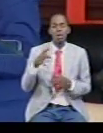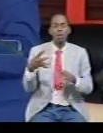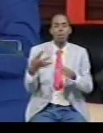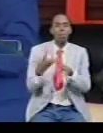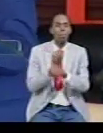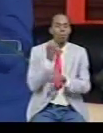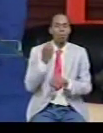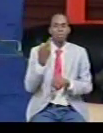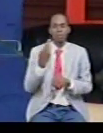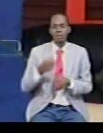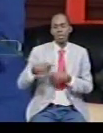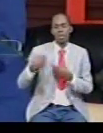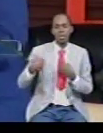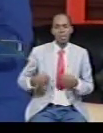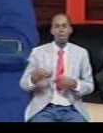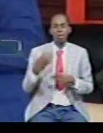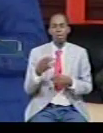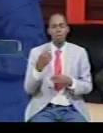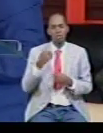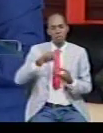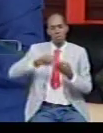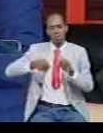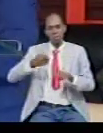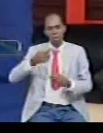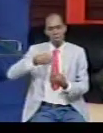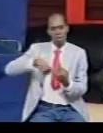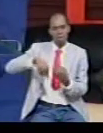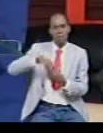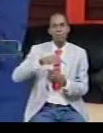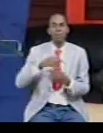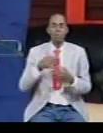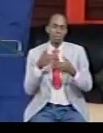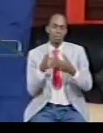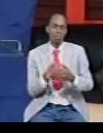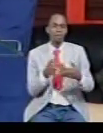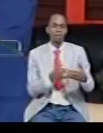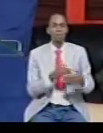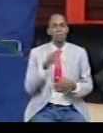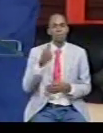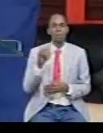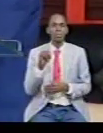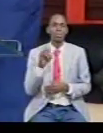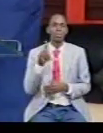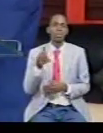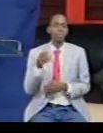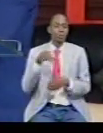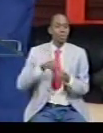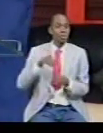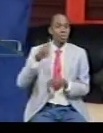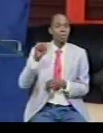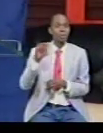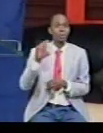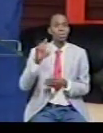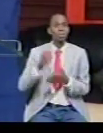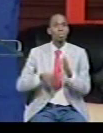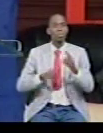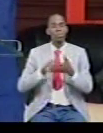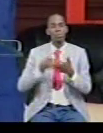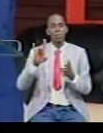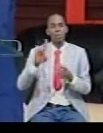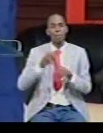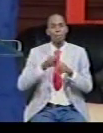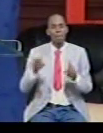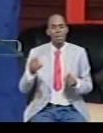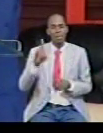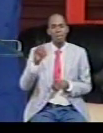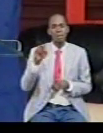of the companions, the people that were near him. Daniel chapter 1 verse 8, but Daniel proposed